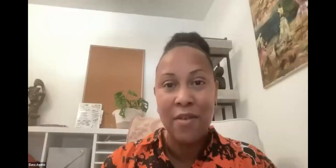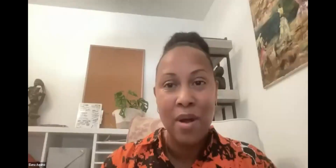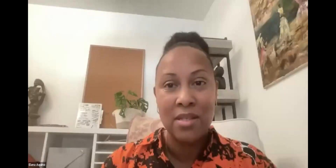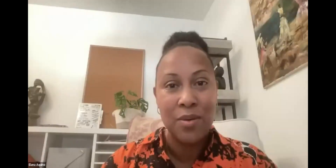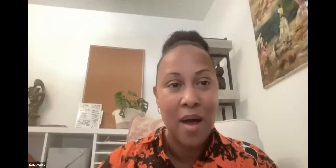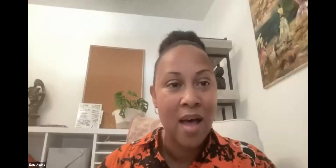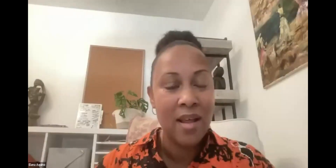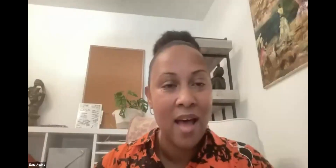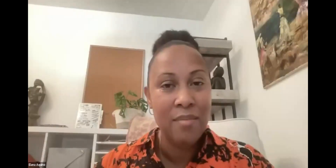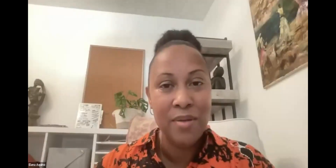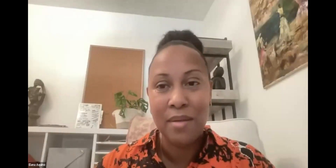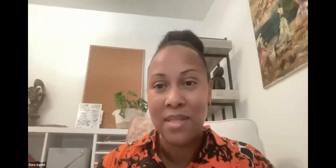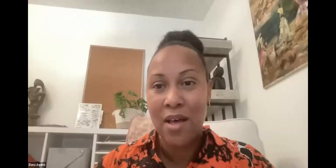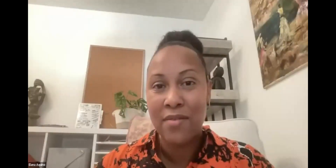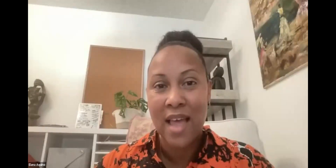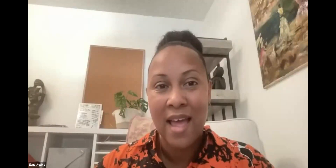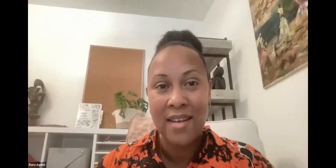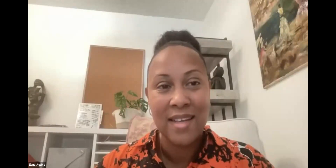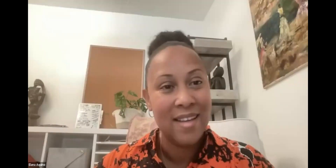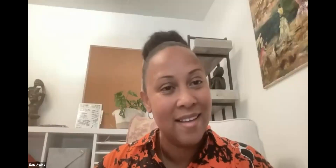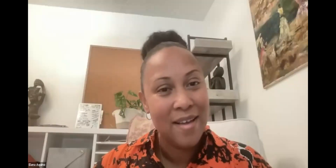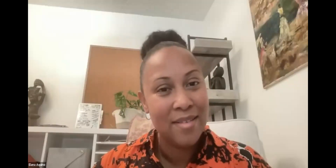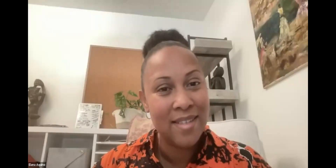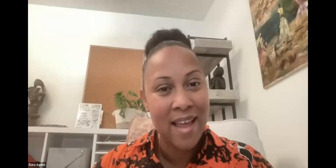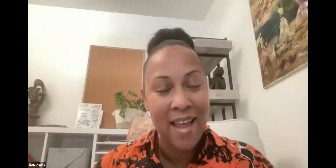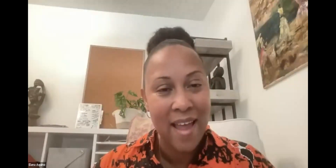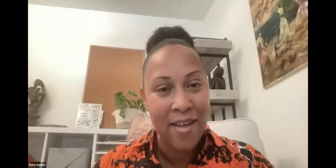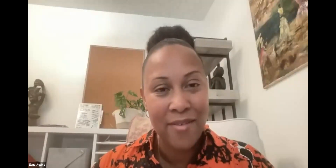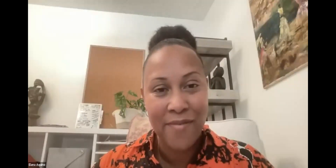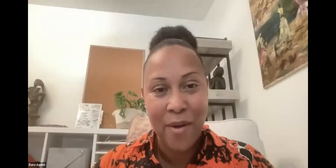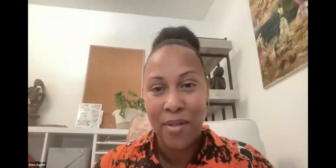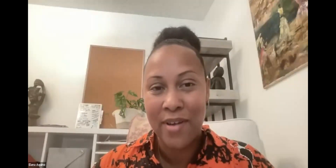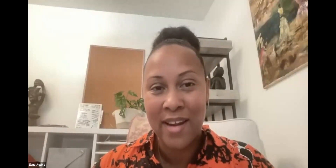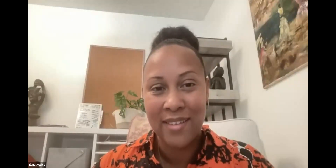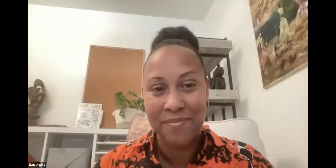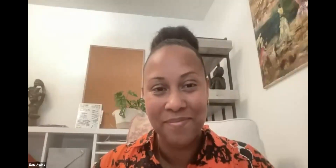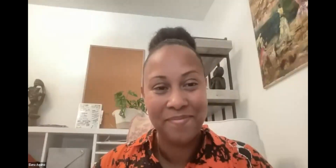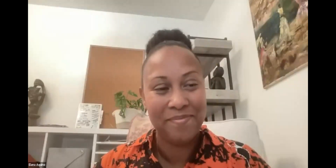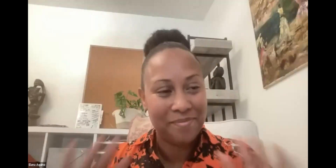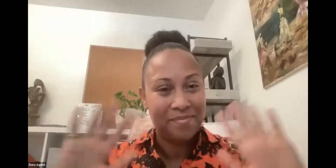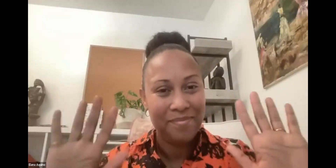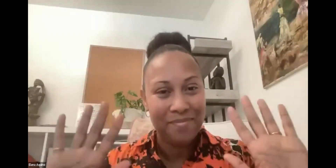encourage everyone to unmute themselves and say a farewell greeting.